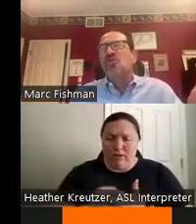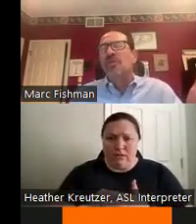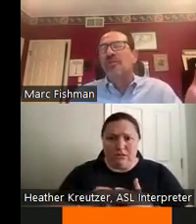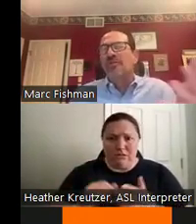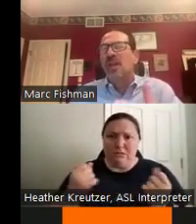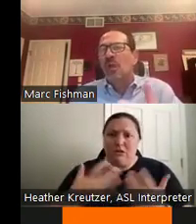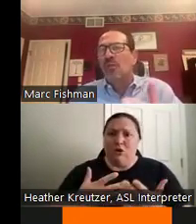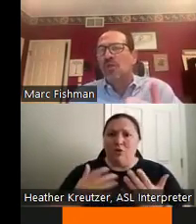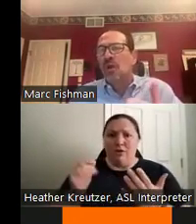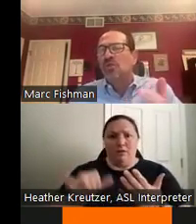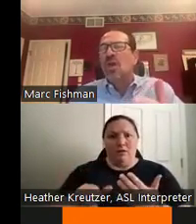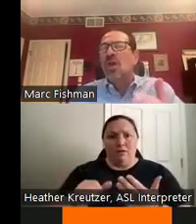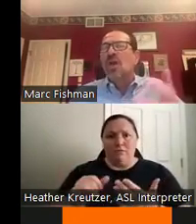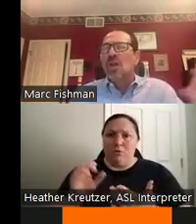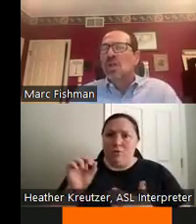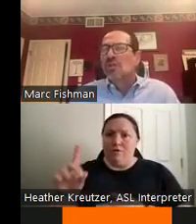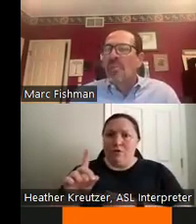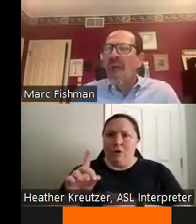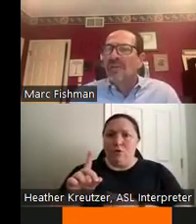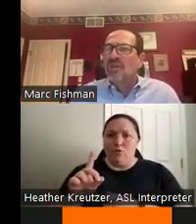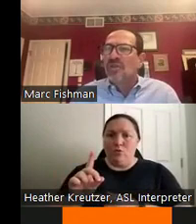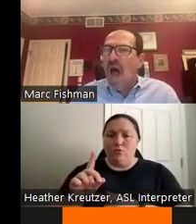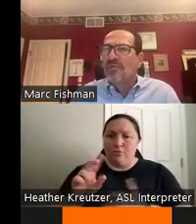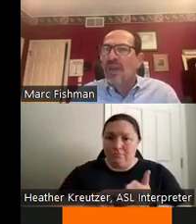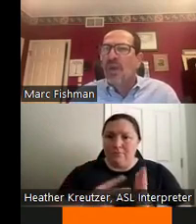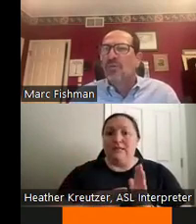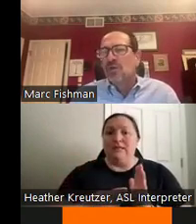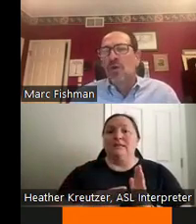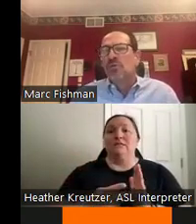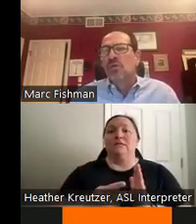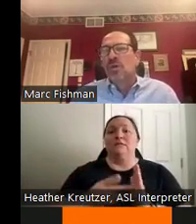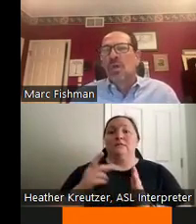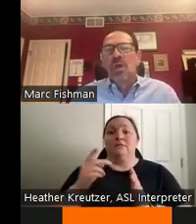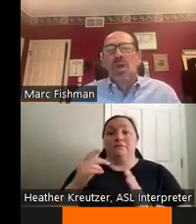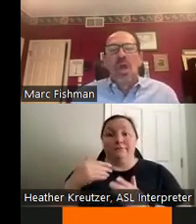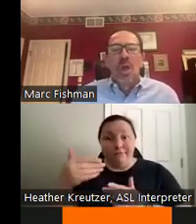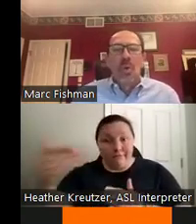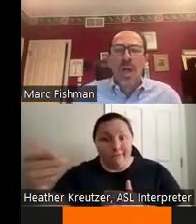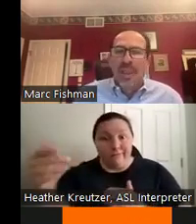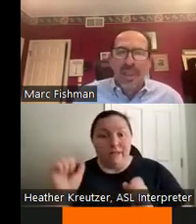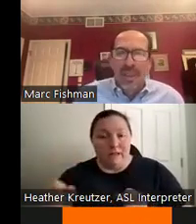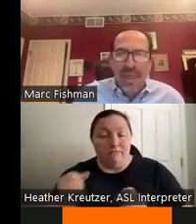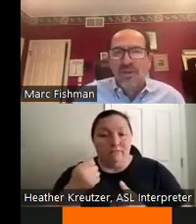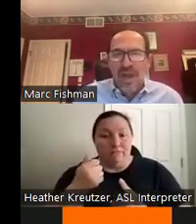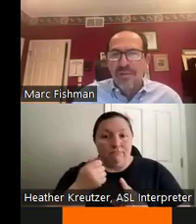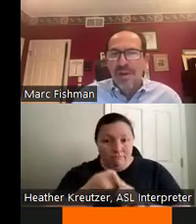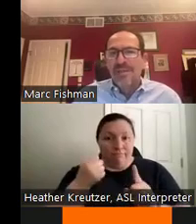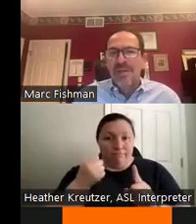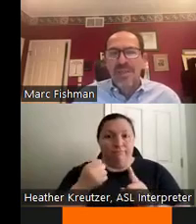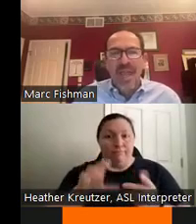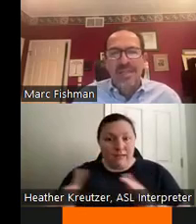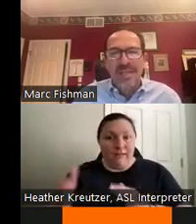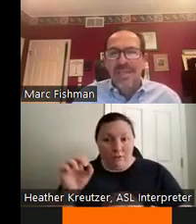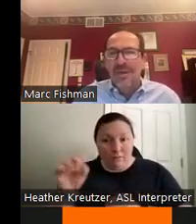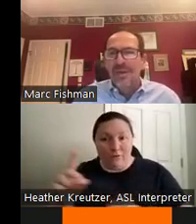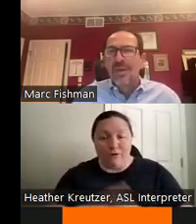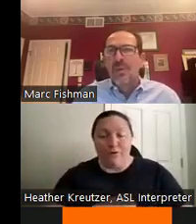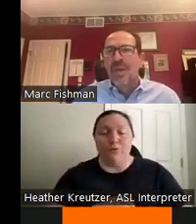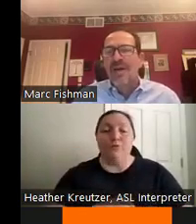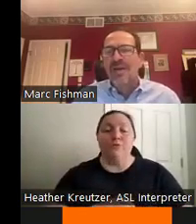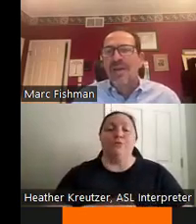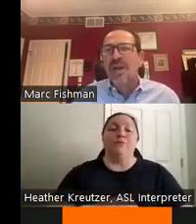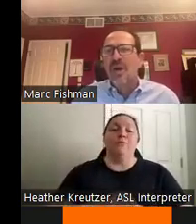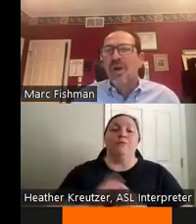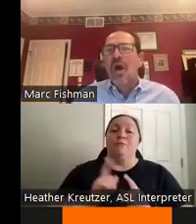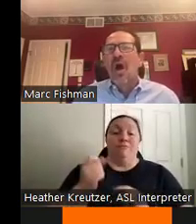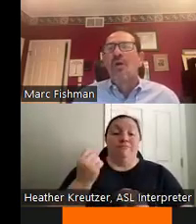biggest prediction of a fatal overdose is a past non-fatal overdose. Well, that turned out not to be the case either.